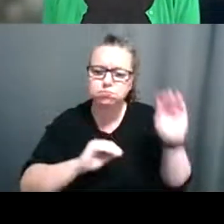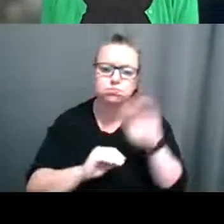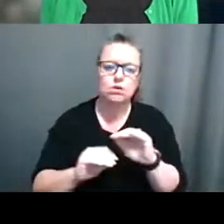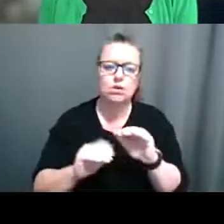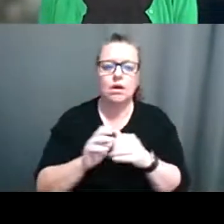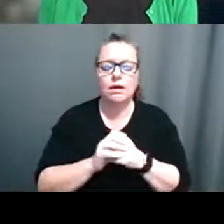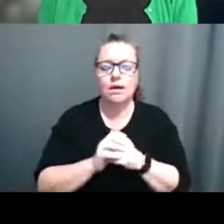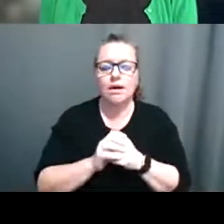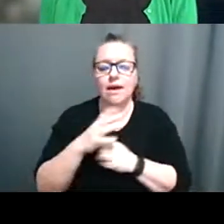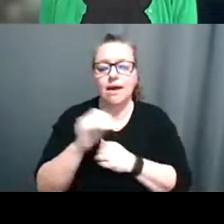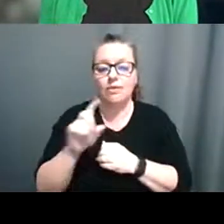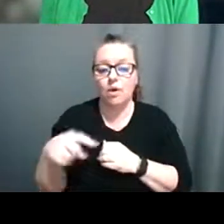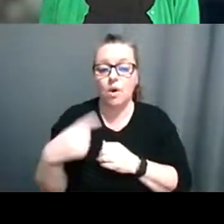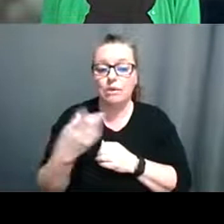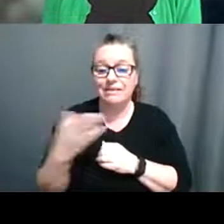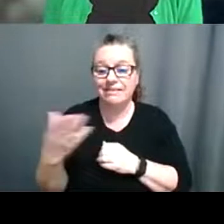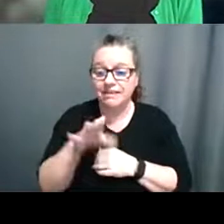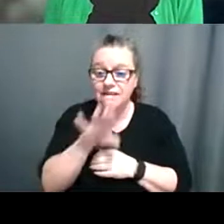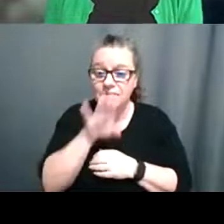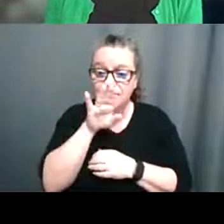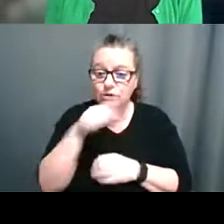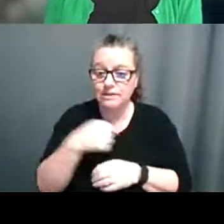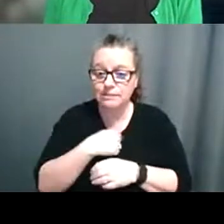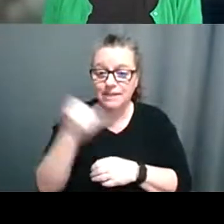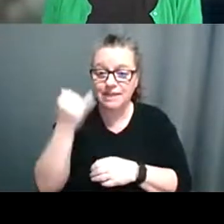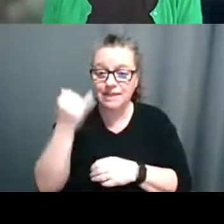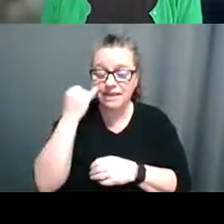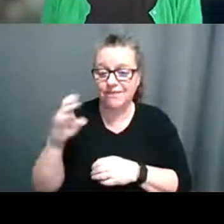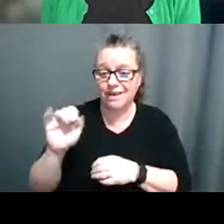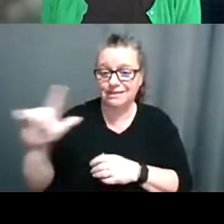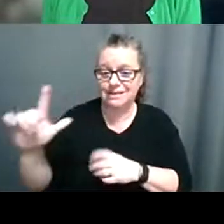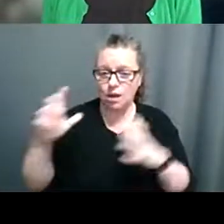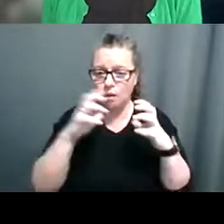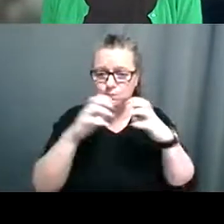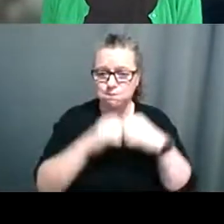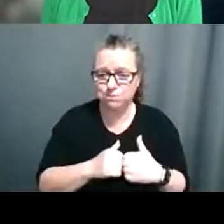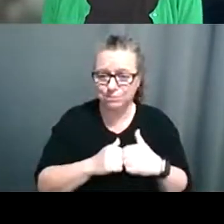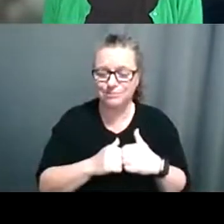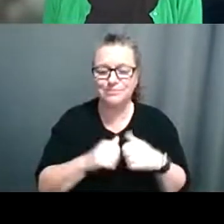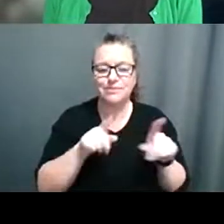And the only thing that frustrates me is if Excel crashes. I'm also